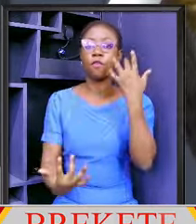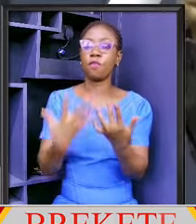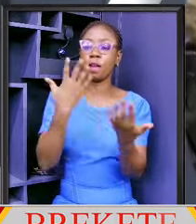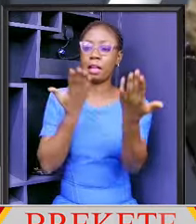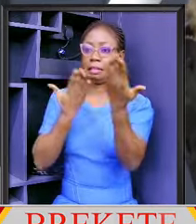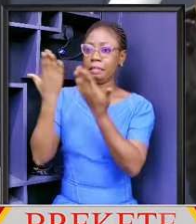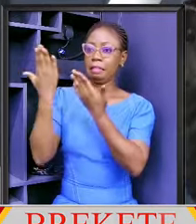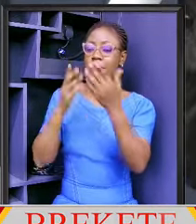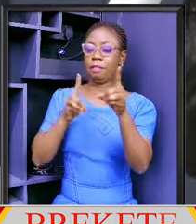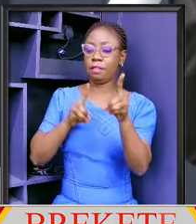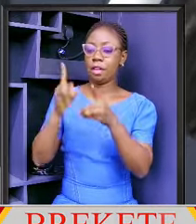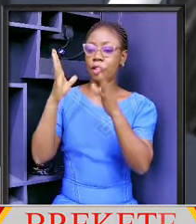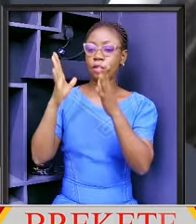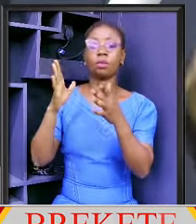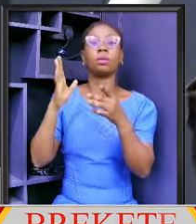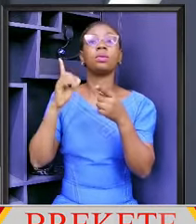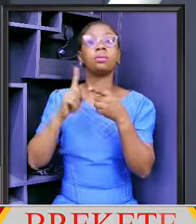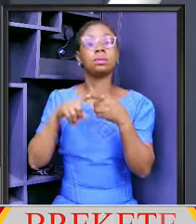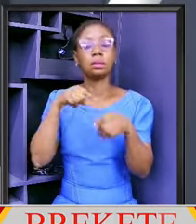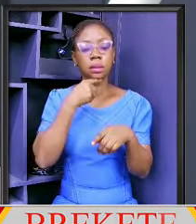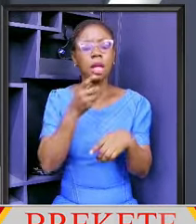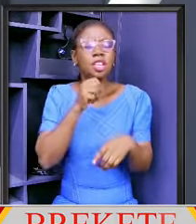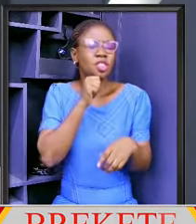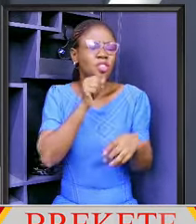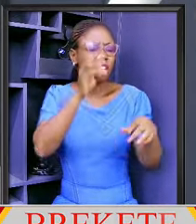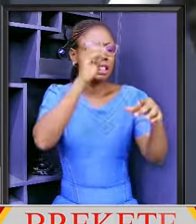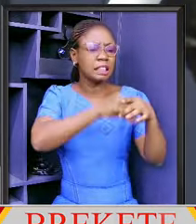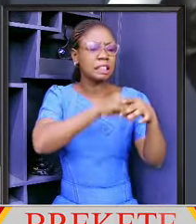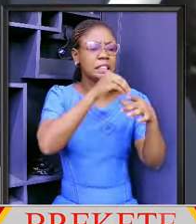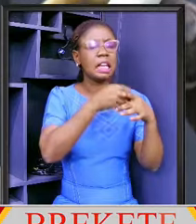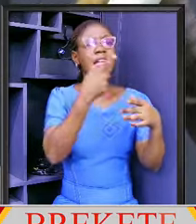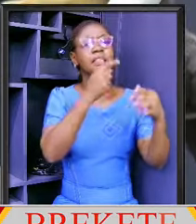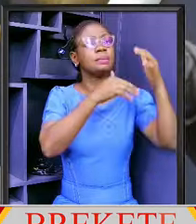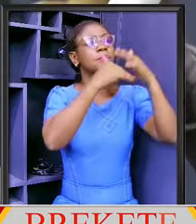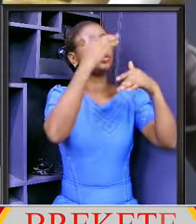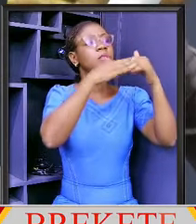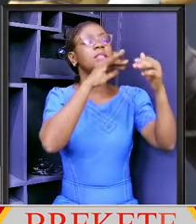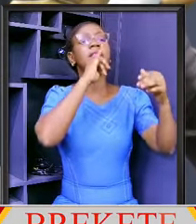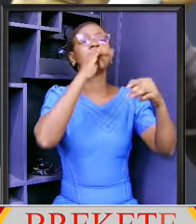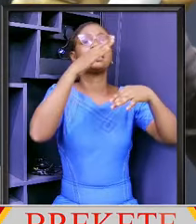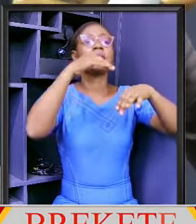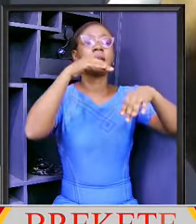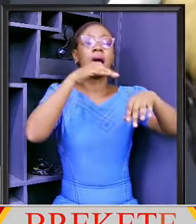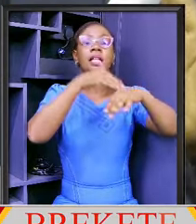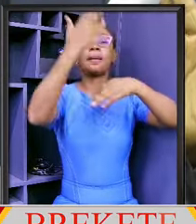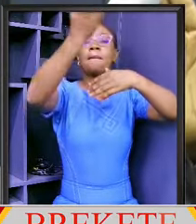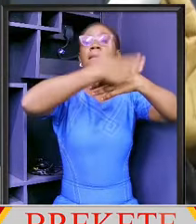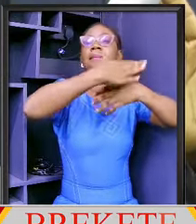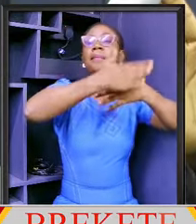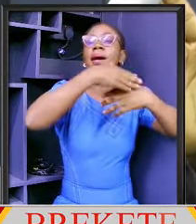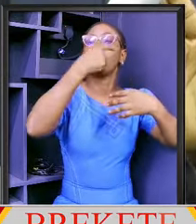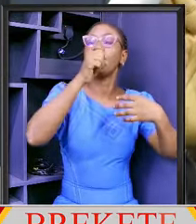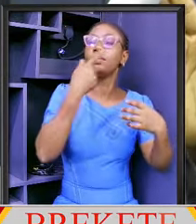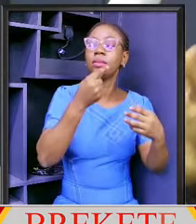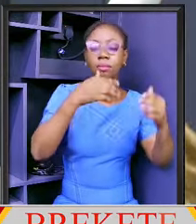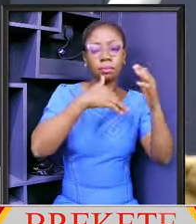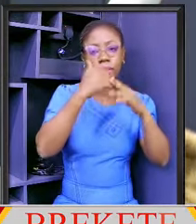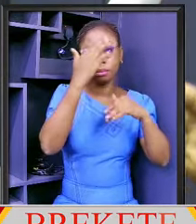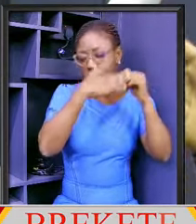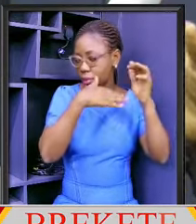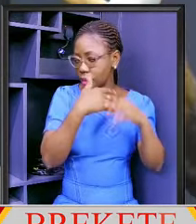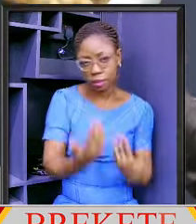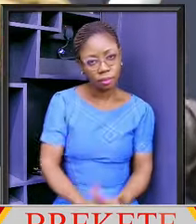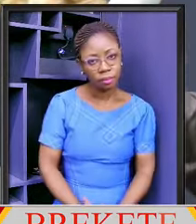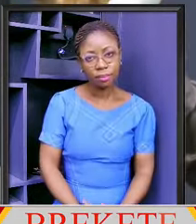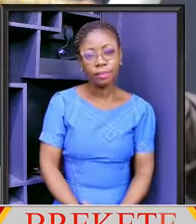guard that time to say, no be inside the building, say, na back of the building. Are we together? Yes.